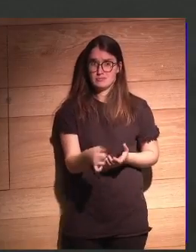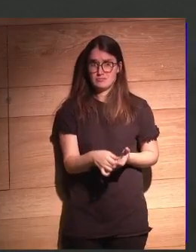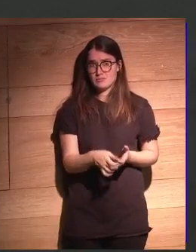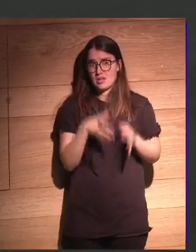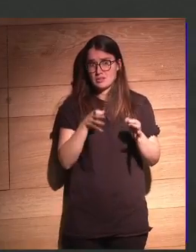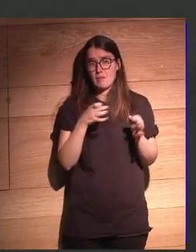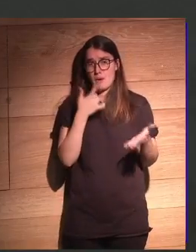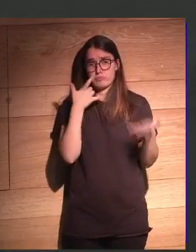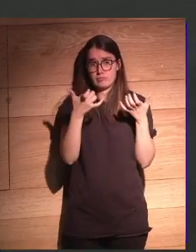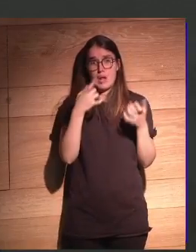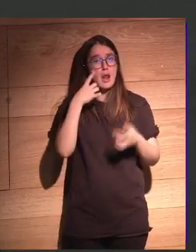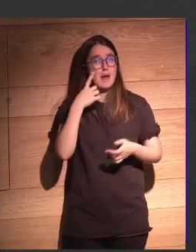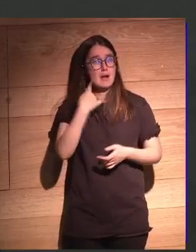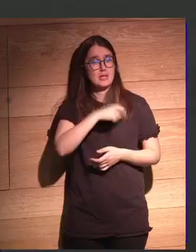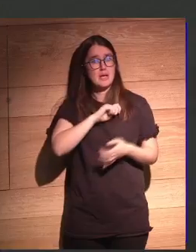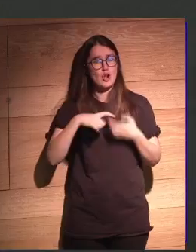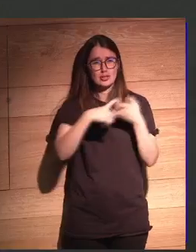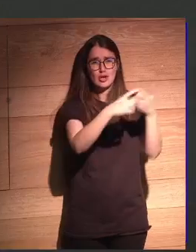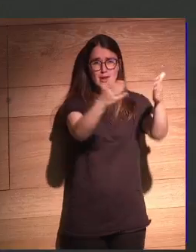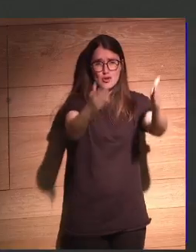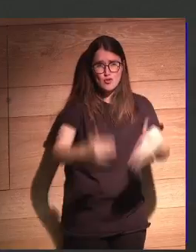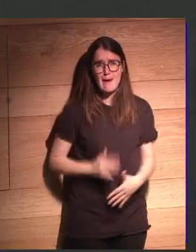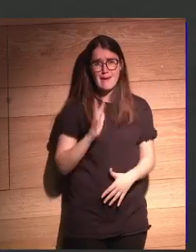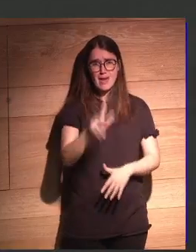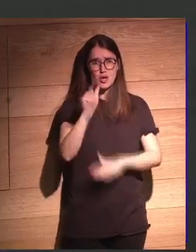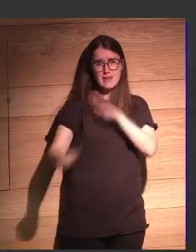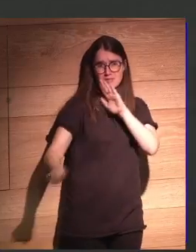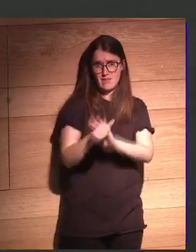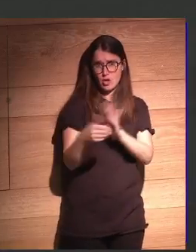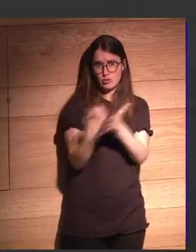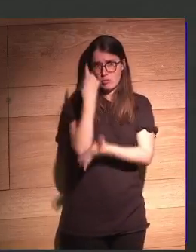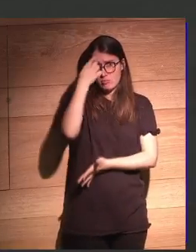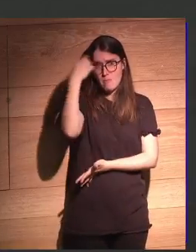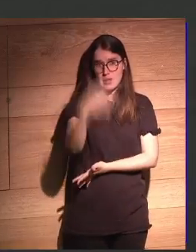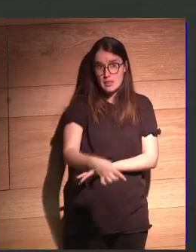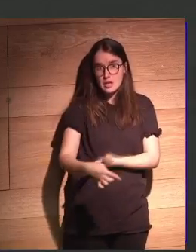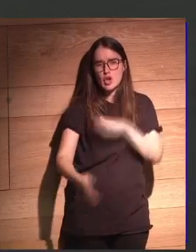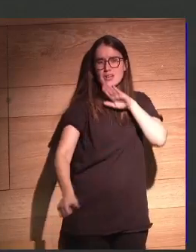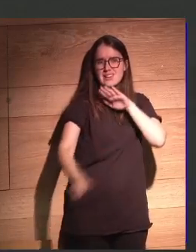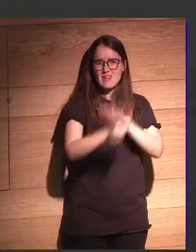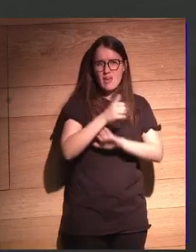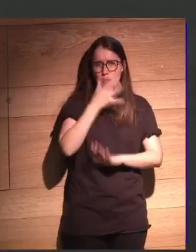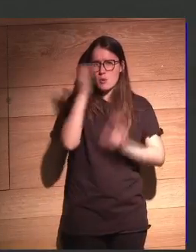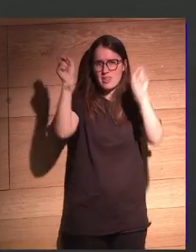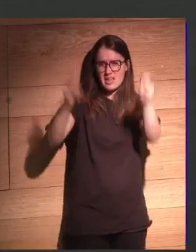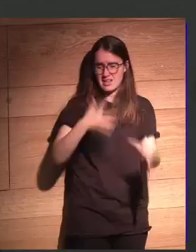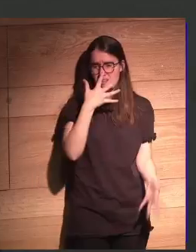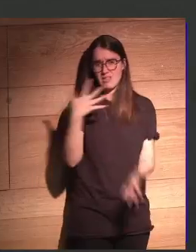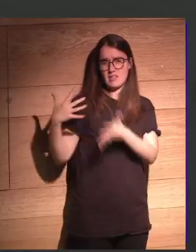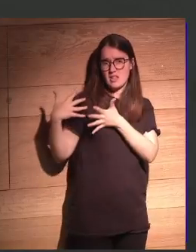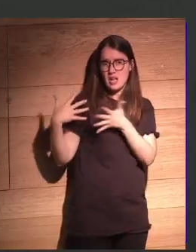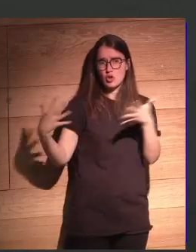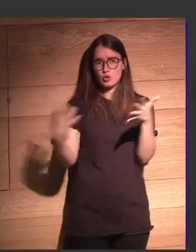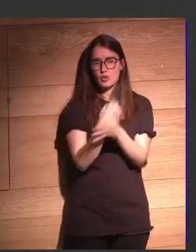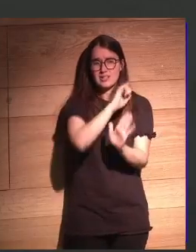to follow this order with their classical lack of solidarity. They